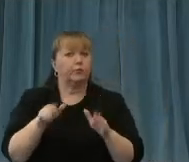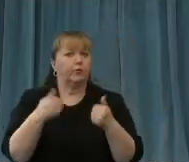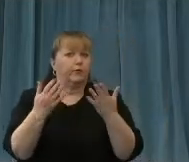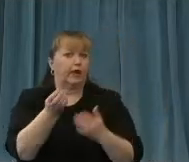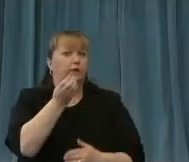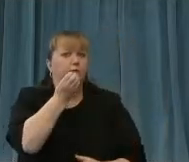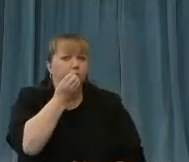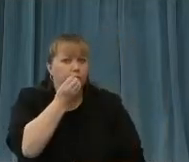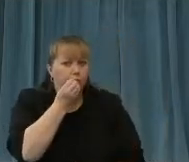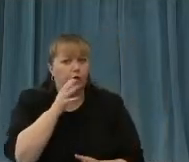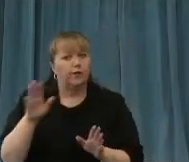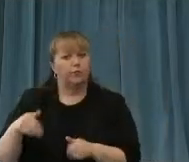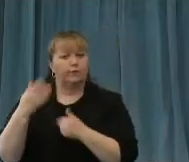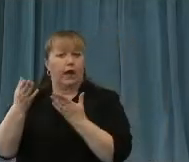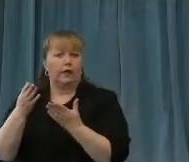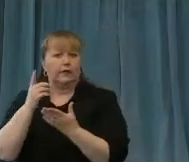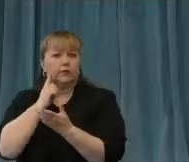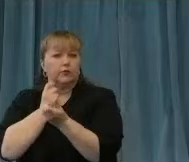and emotional support.